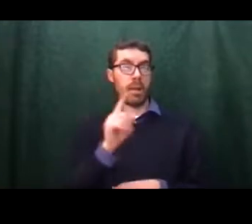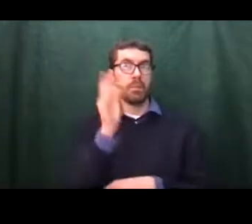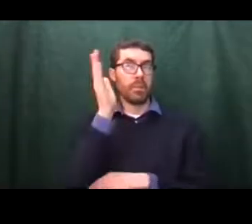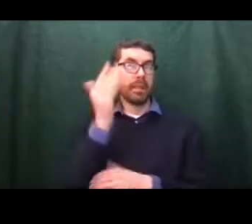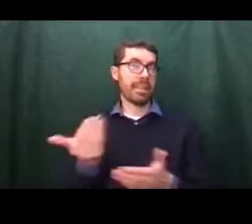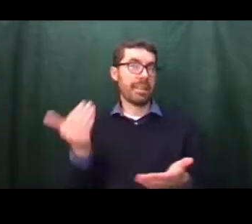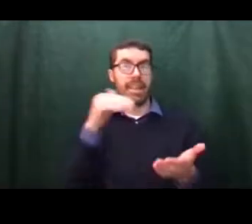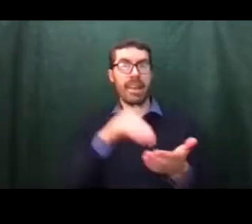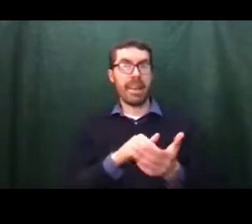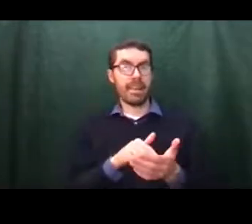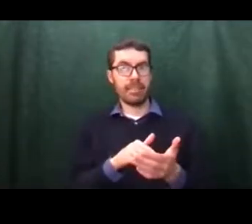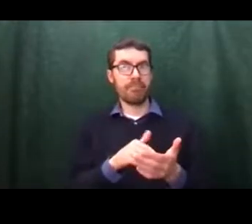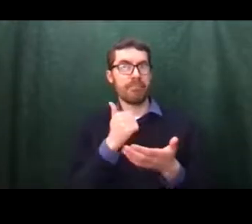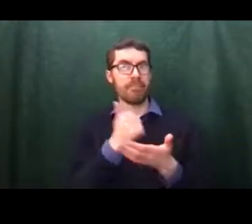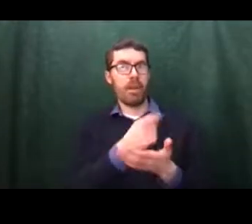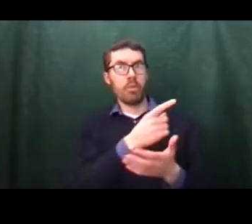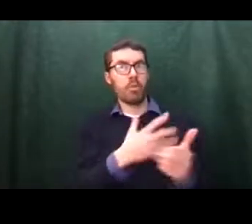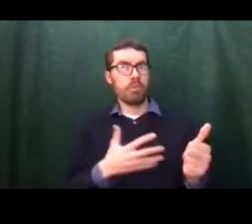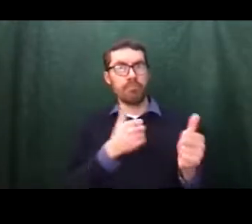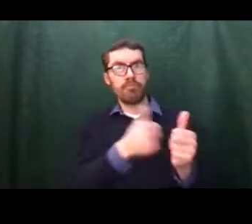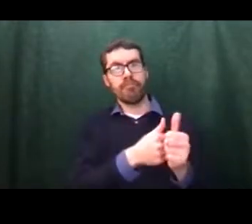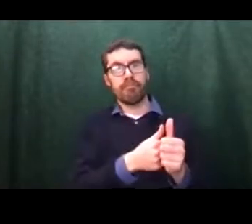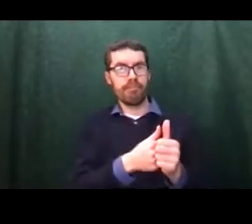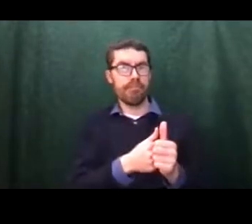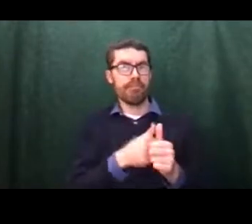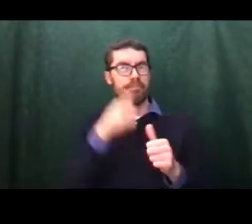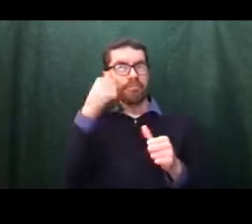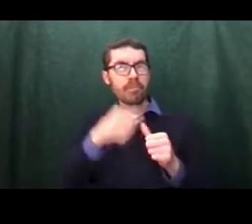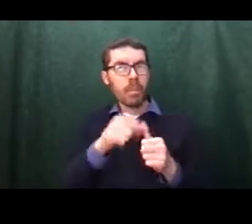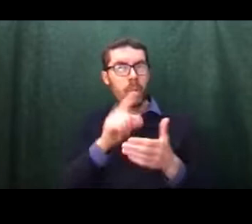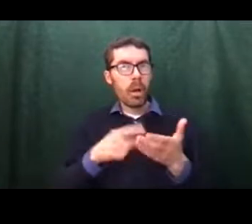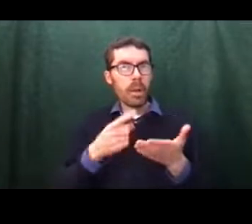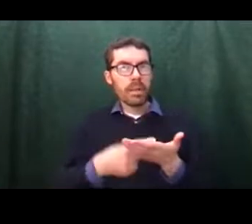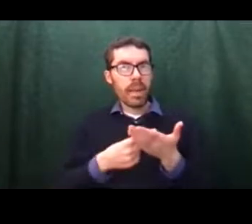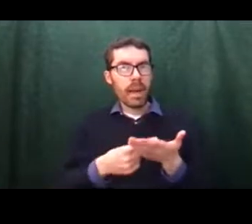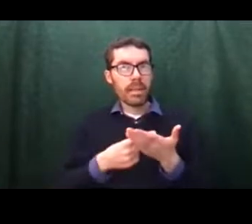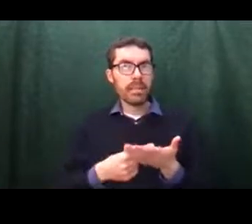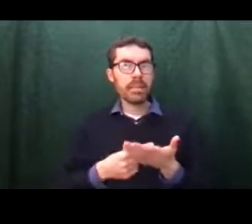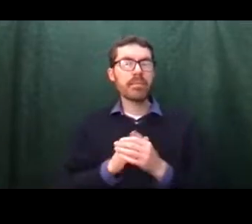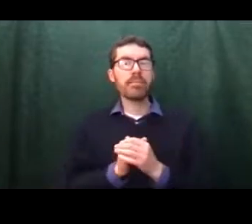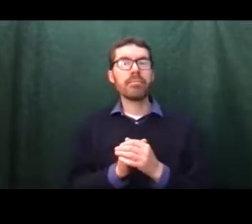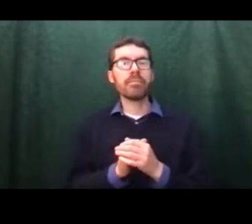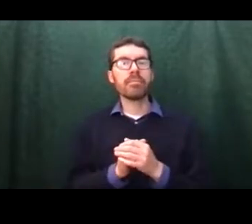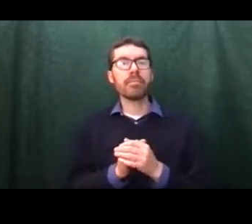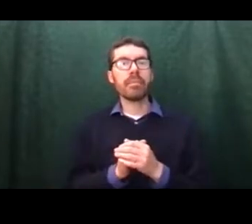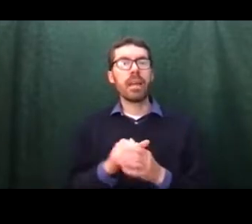of bring you back to remember what we talked about. So, and I